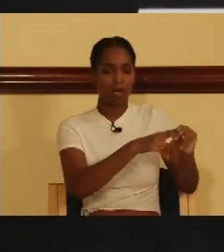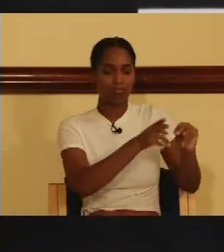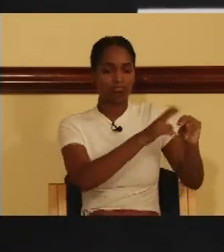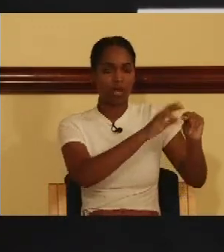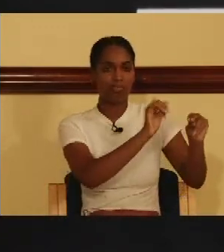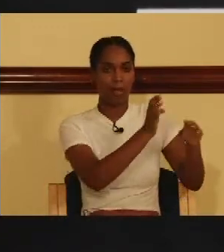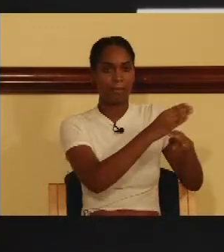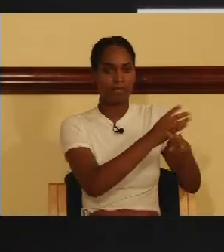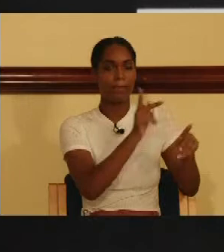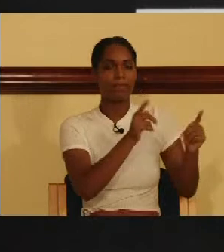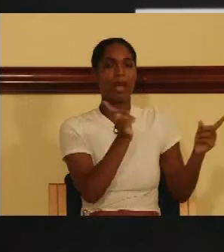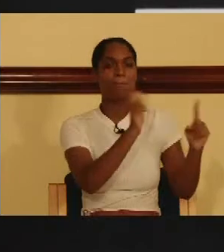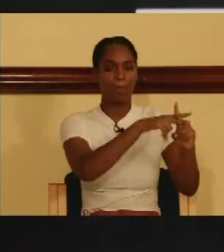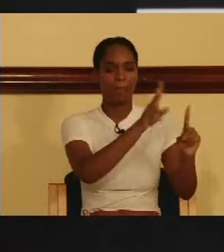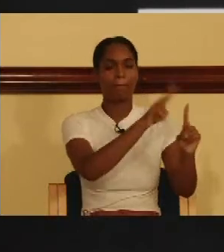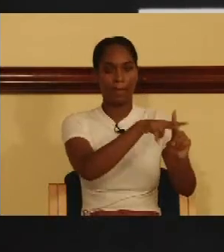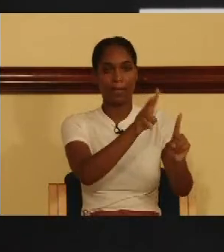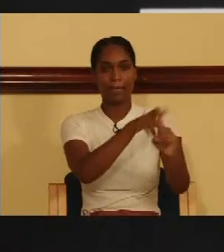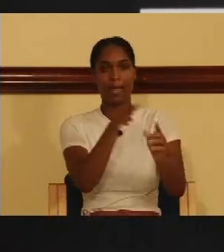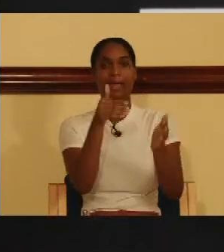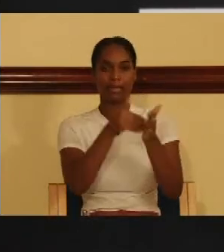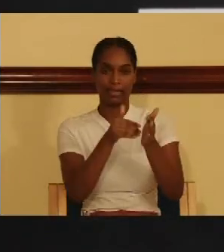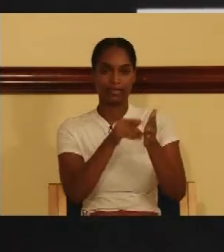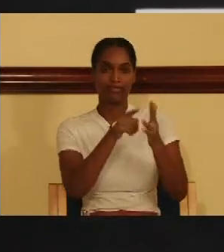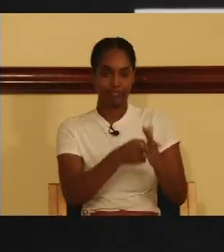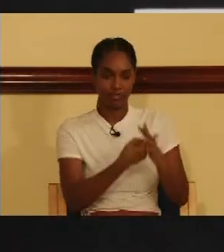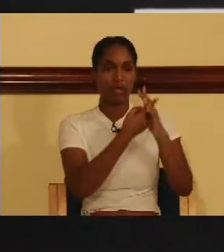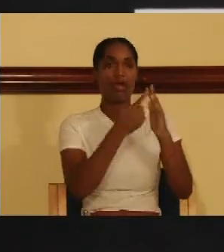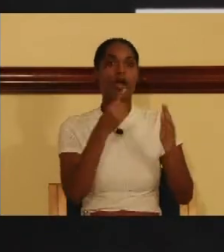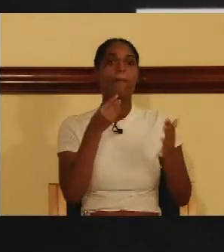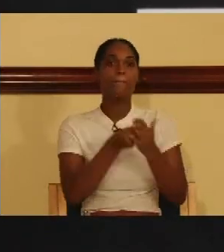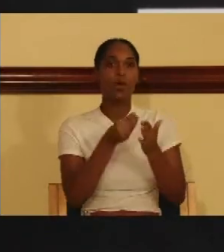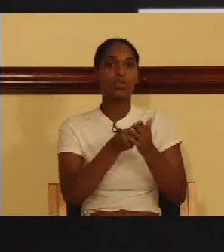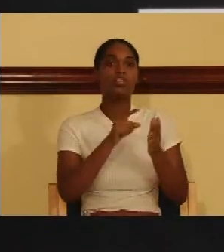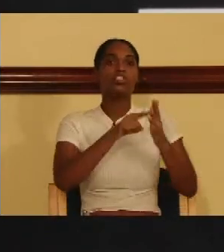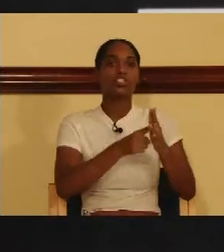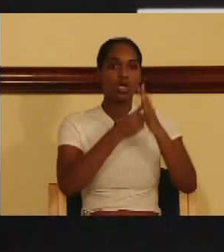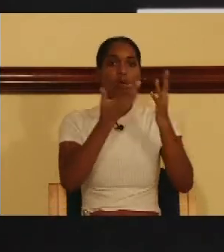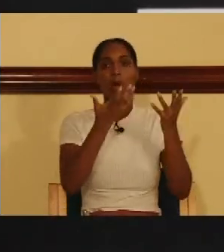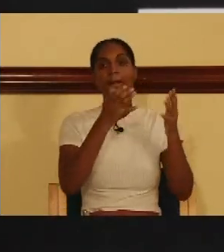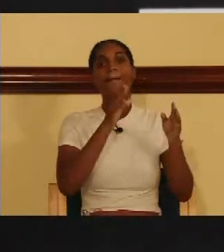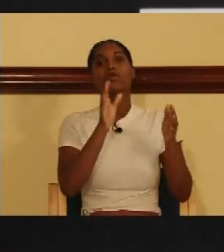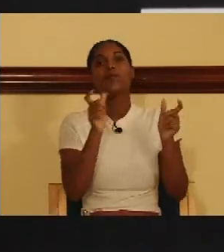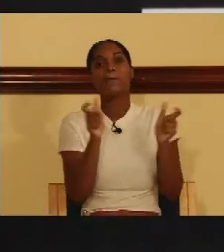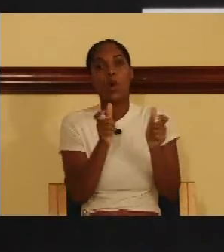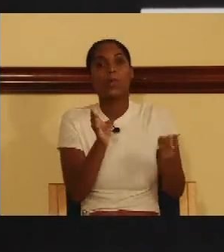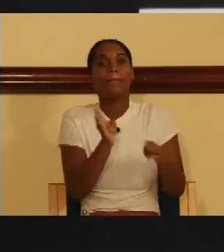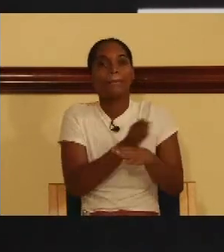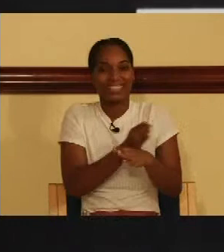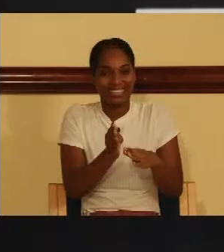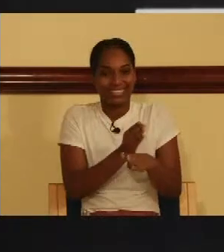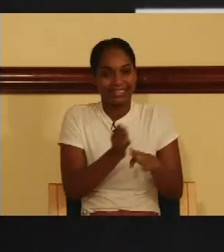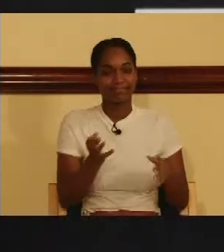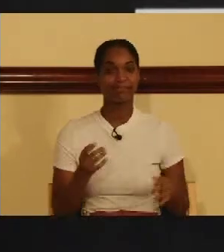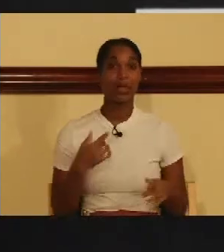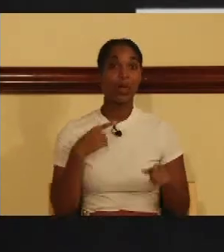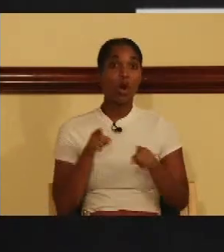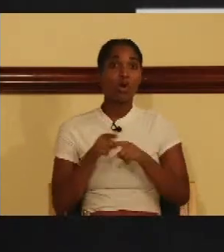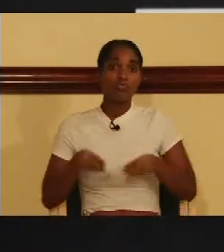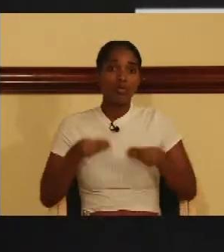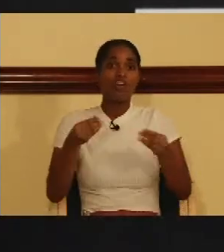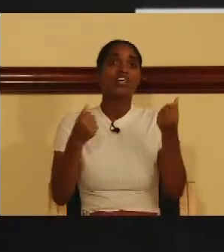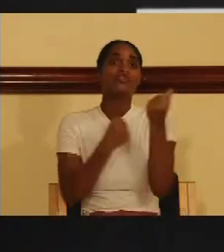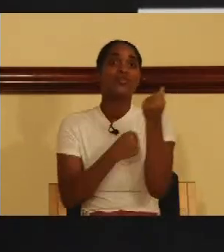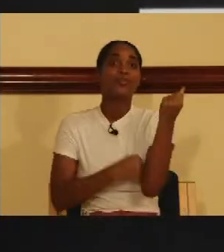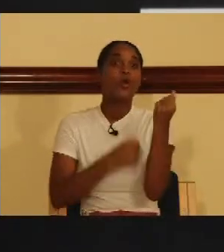still applying for grants to start small businesses. We also provide support for